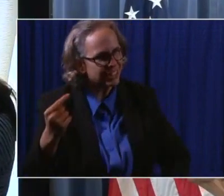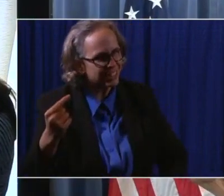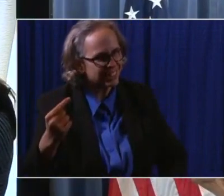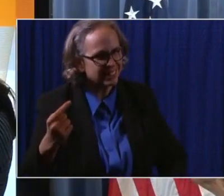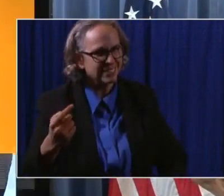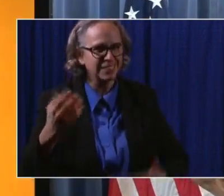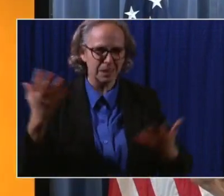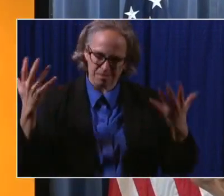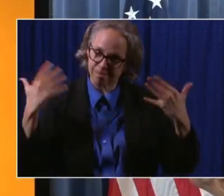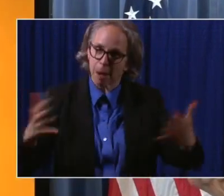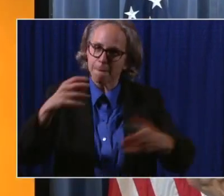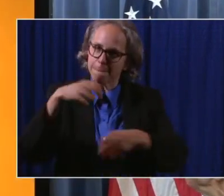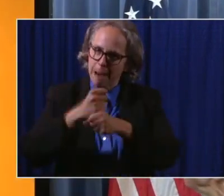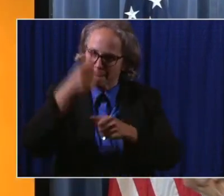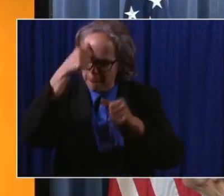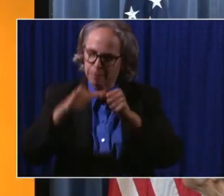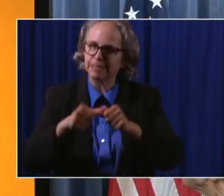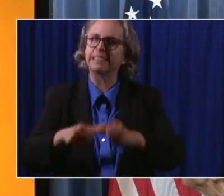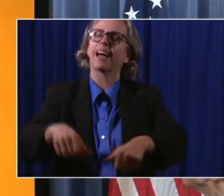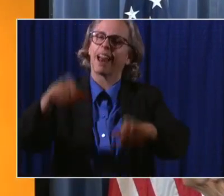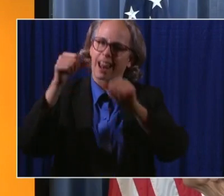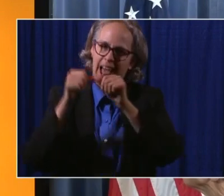that last.